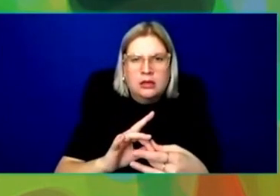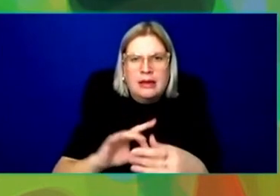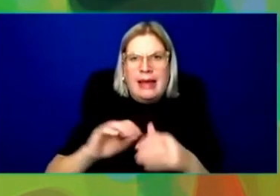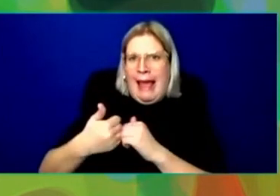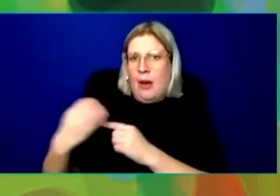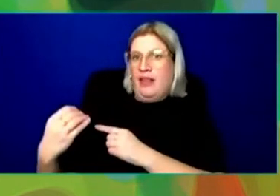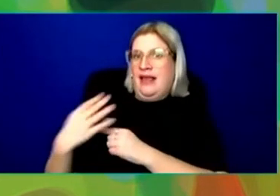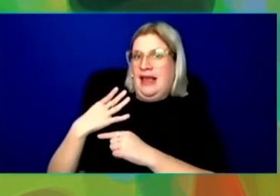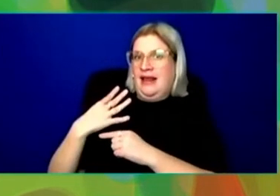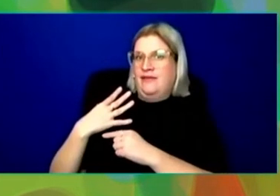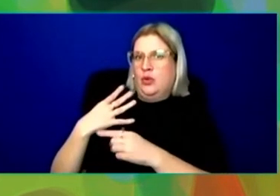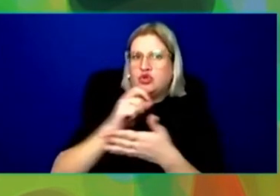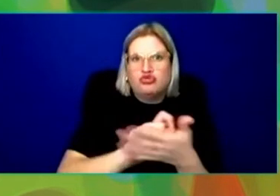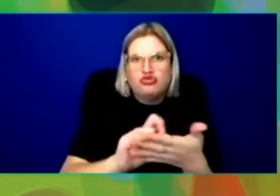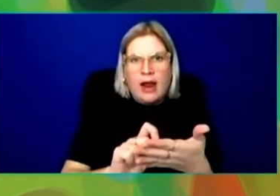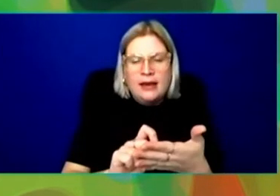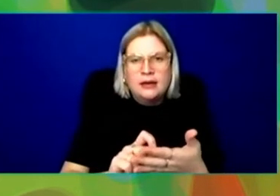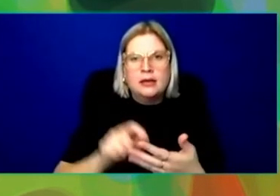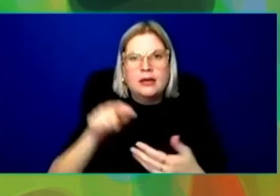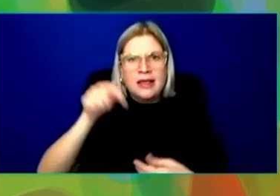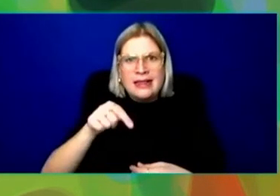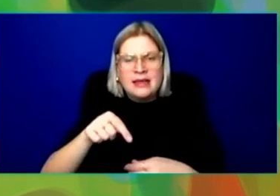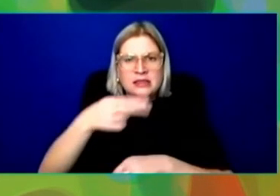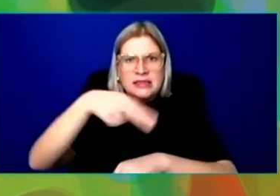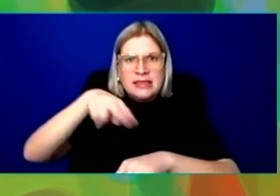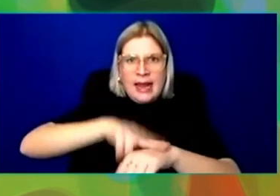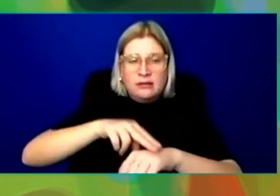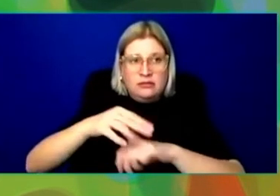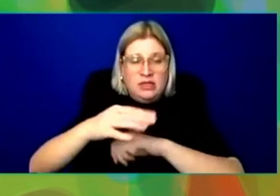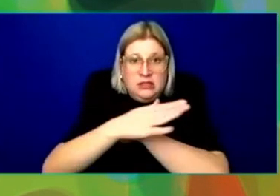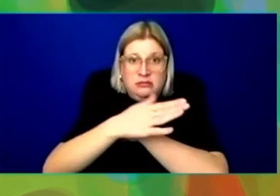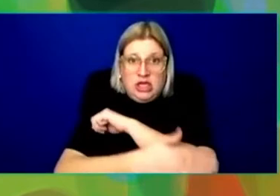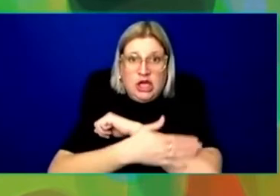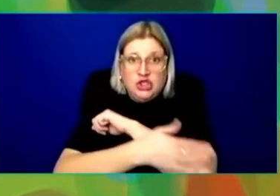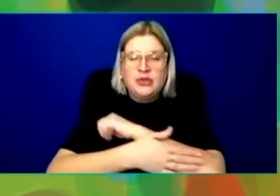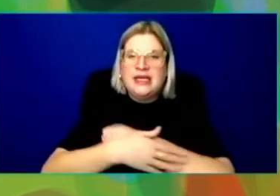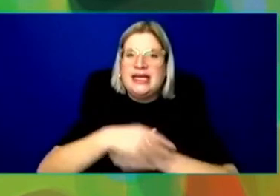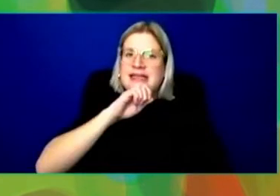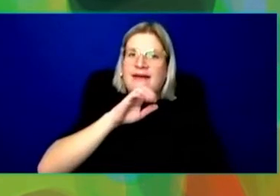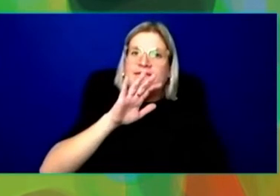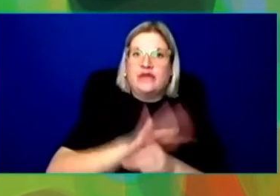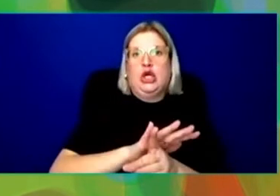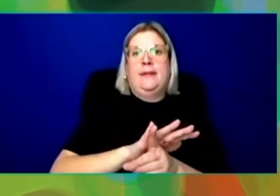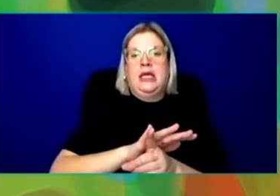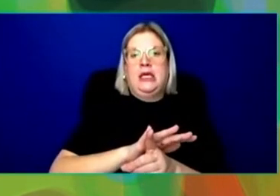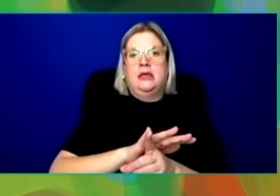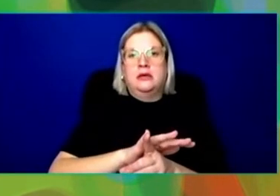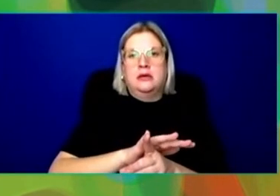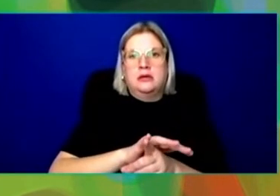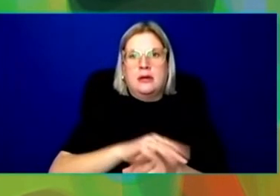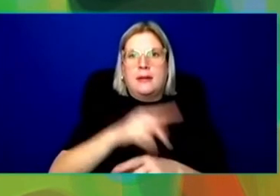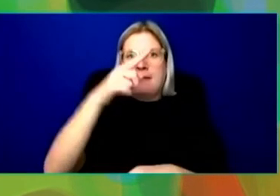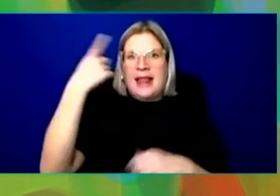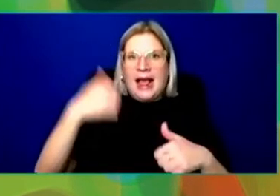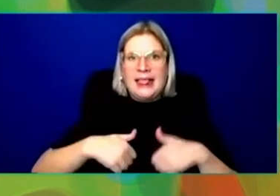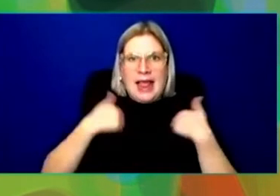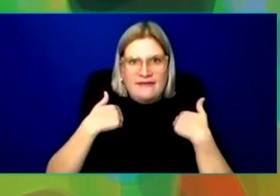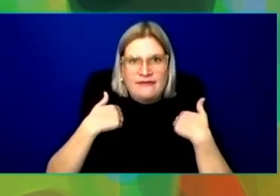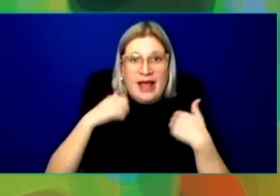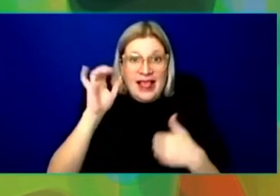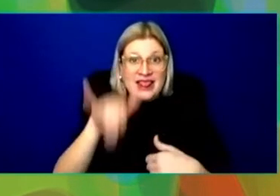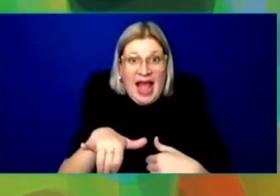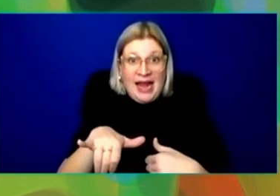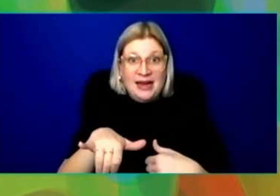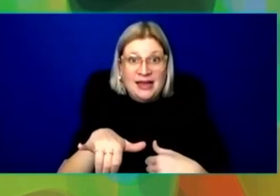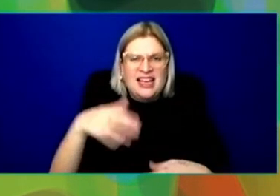increasingly living in a nation in which affirming Black life itself, the act of affirming Black life is regarded as being subversive. Mm-hmm.